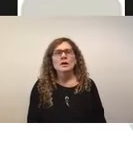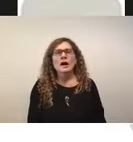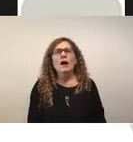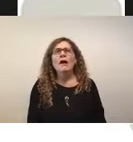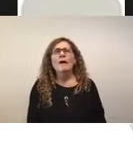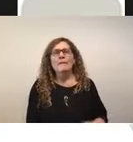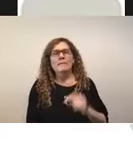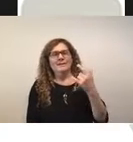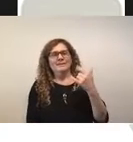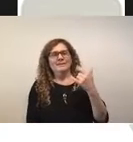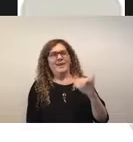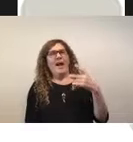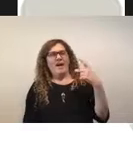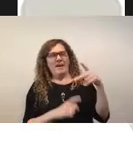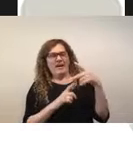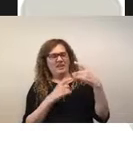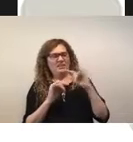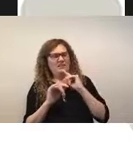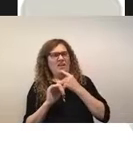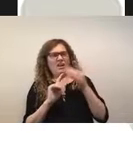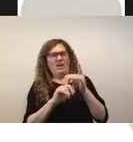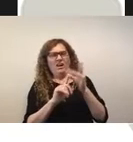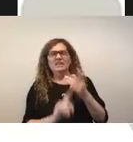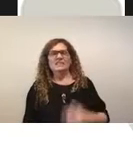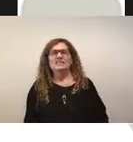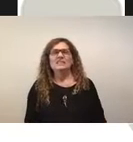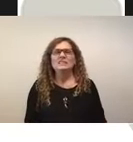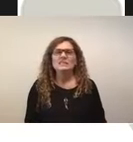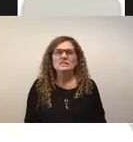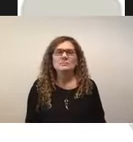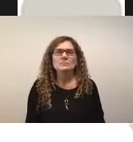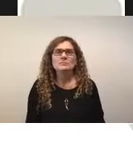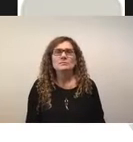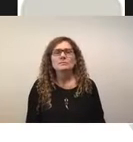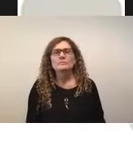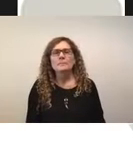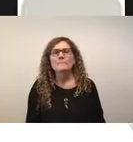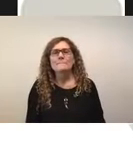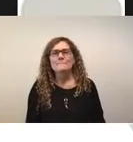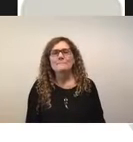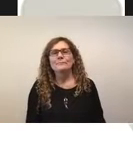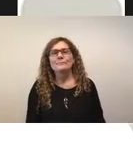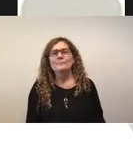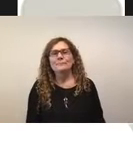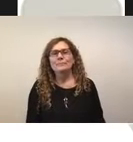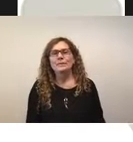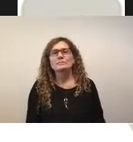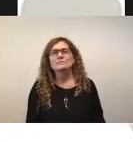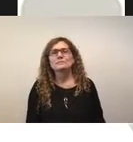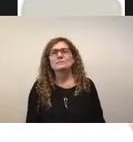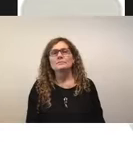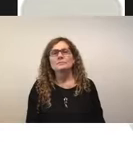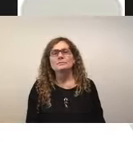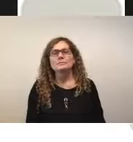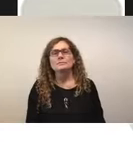just far too low. We must continue to exercise caution and get our vaccination rates up in this community. Finally, I